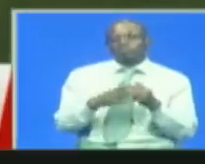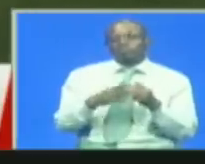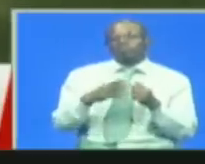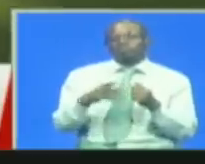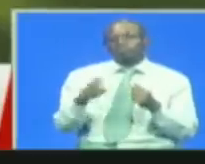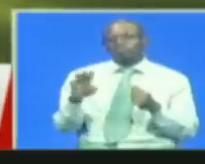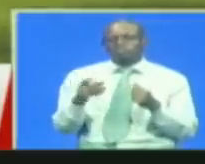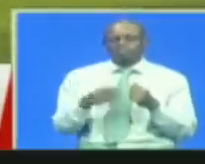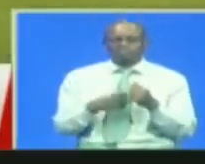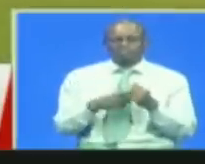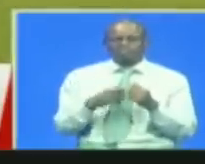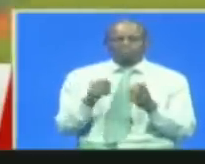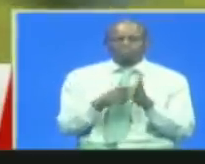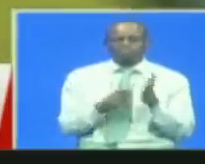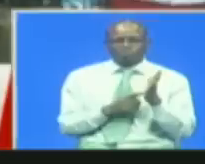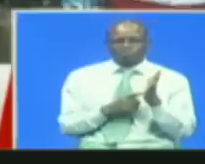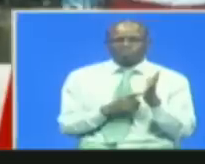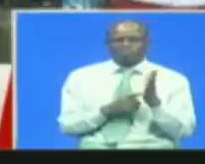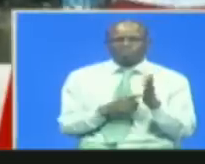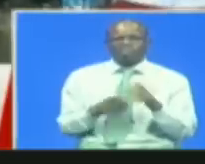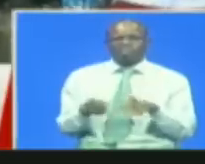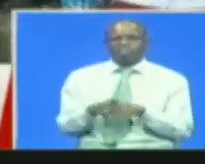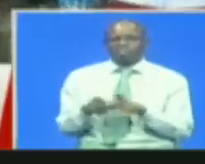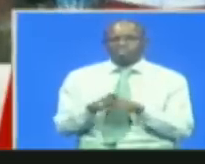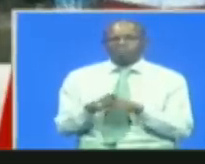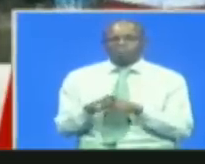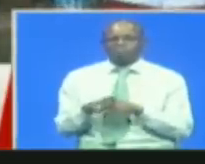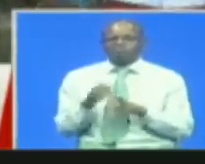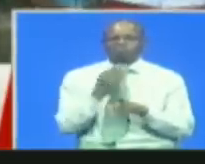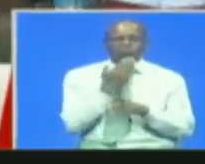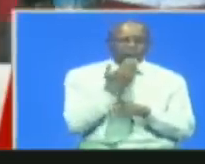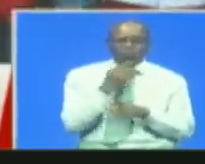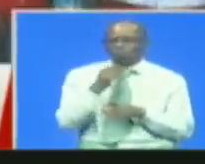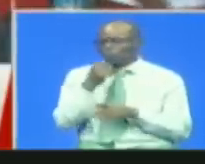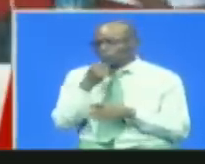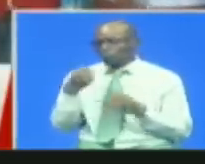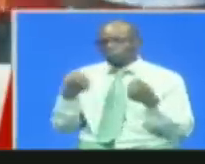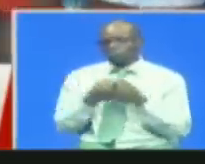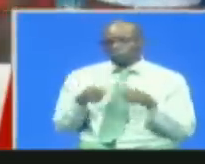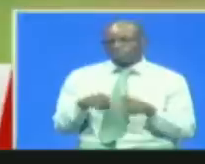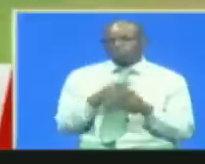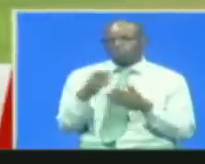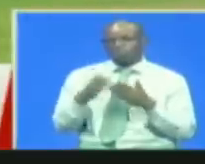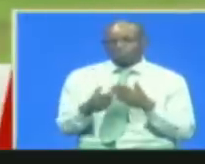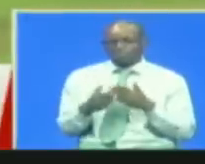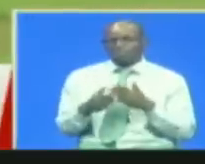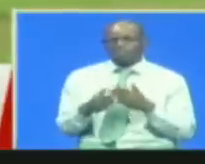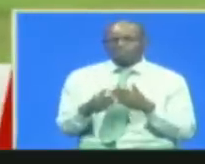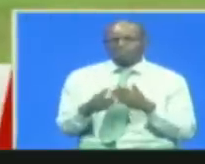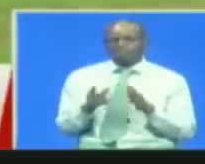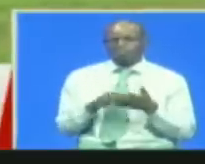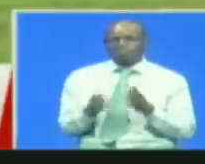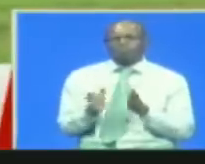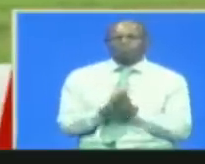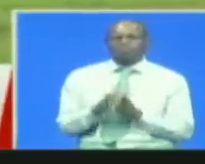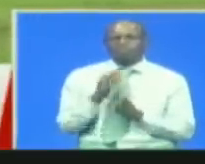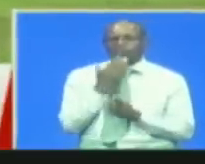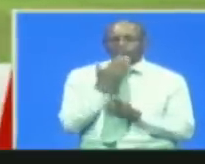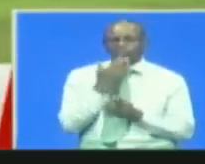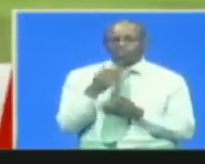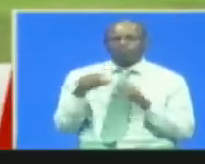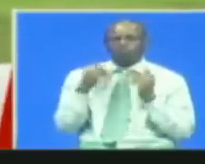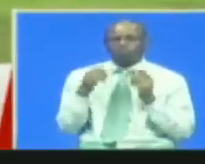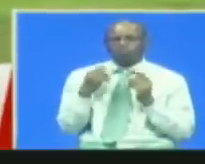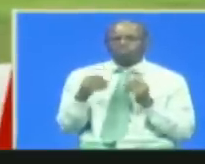Gor Mahia. Mashemeji Derby headlines this weekend's action as the league enters match day 31 with AFC Leopards hosting Gor Mahia at